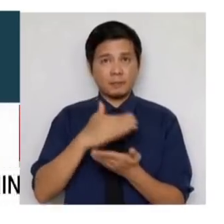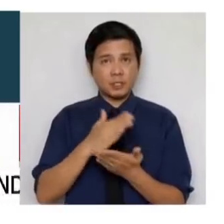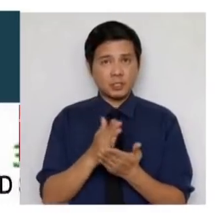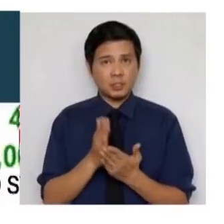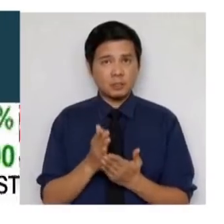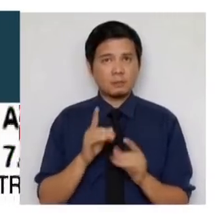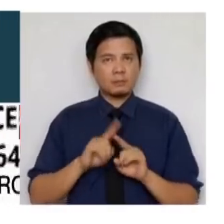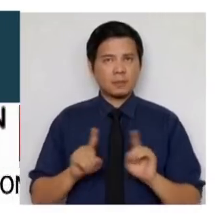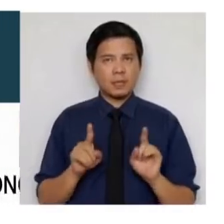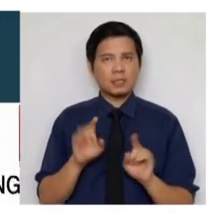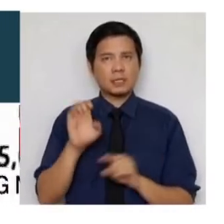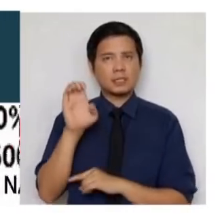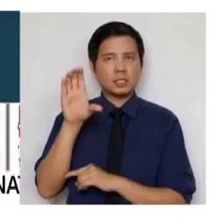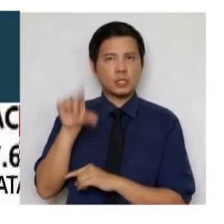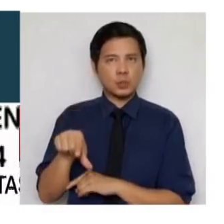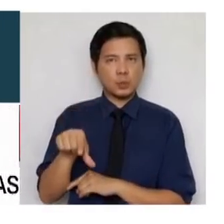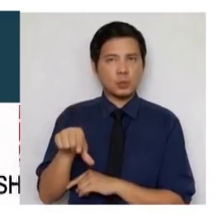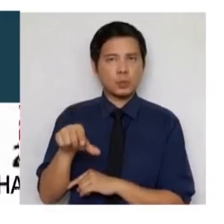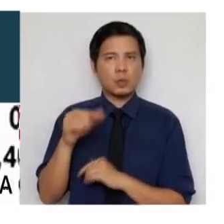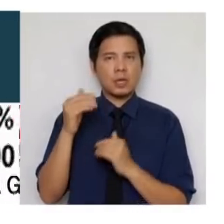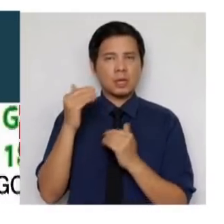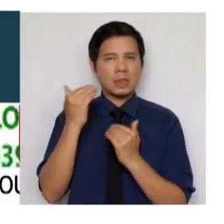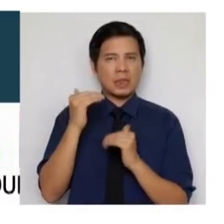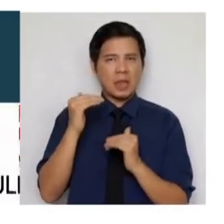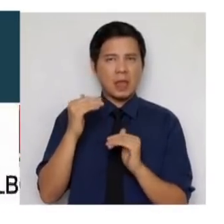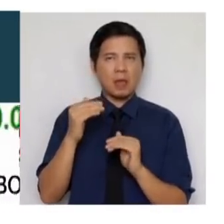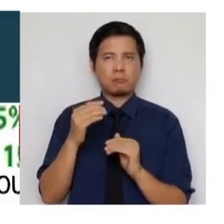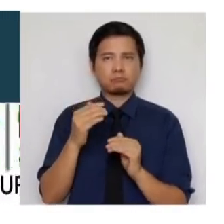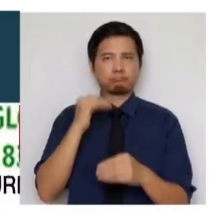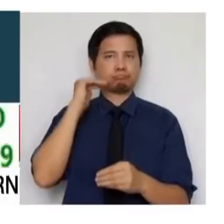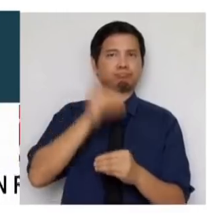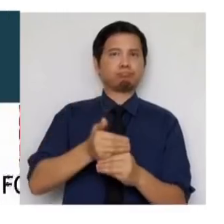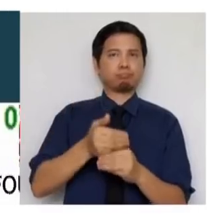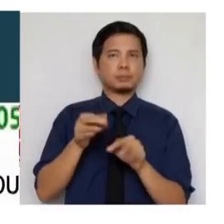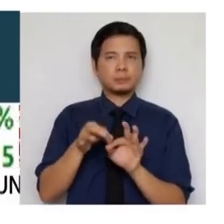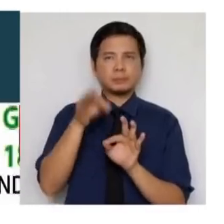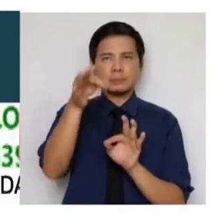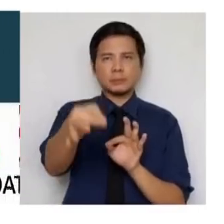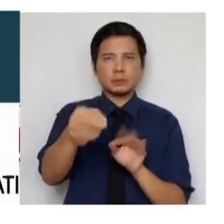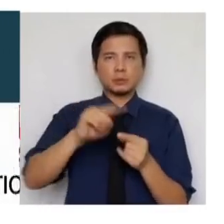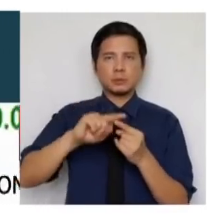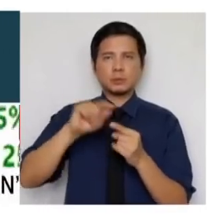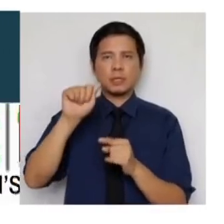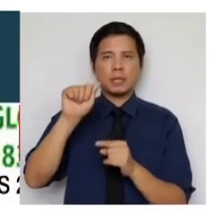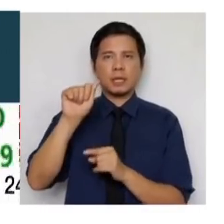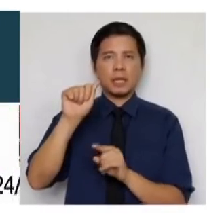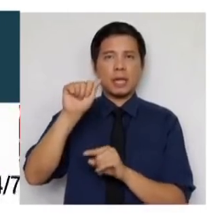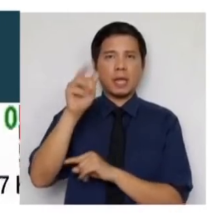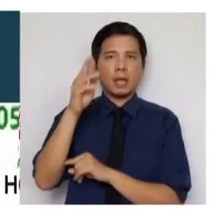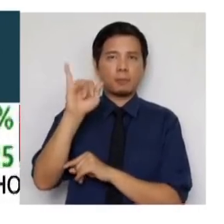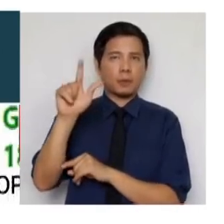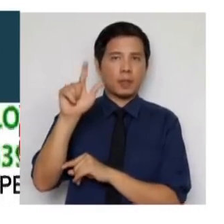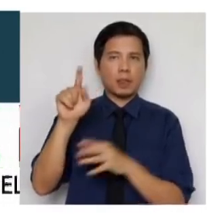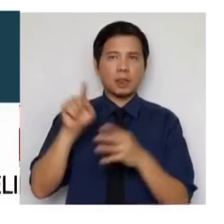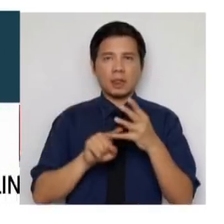if the ECQ restrictions are extended, maybe until the end of April, if that is a